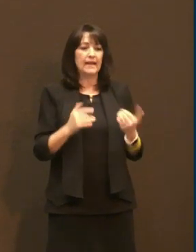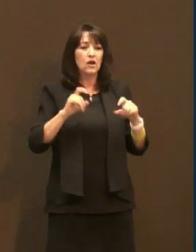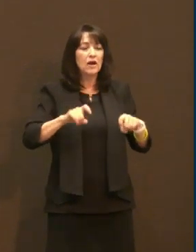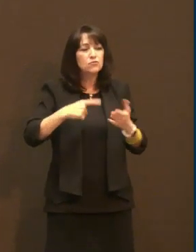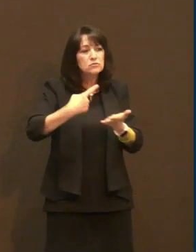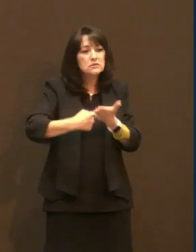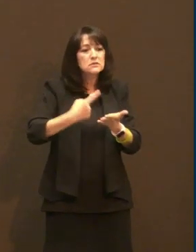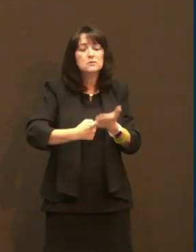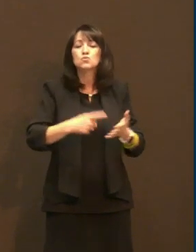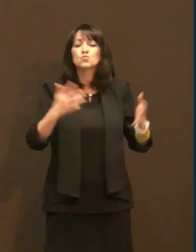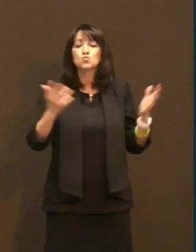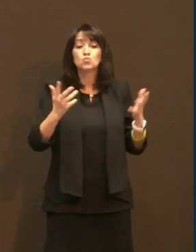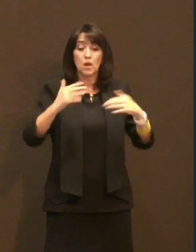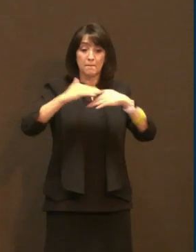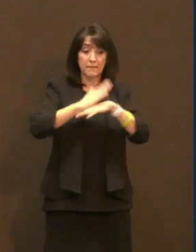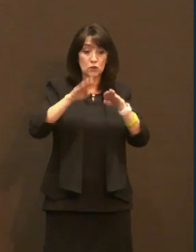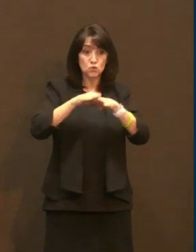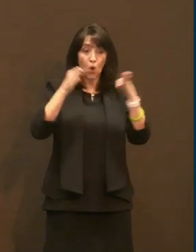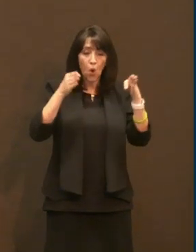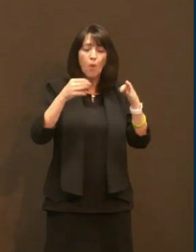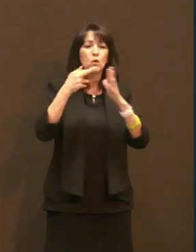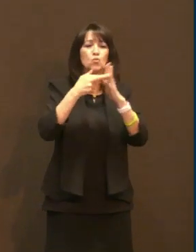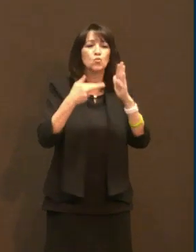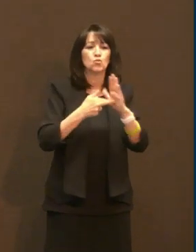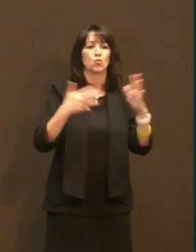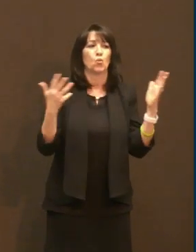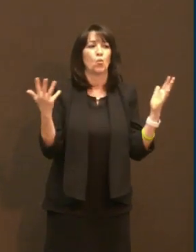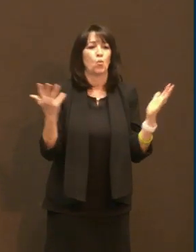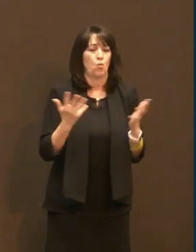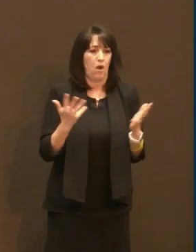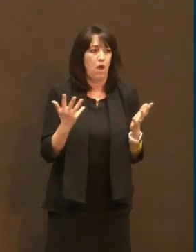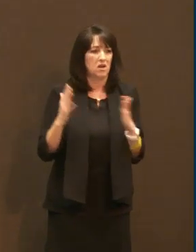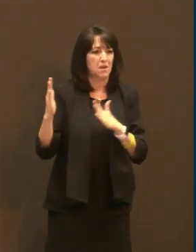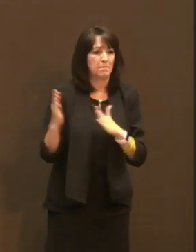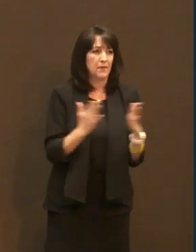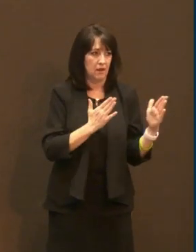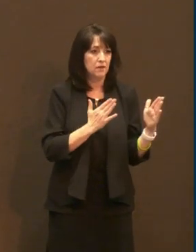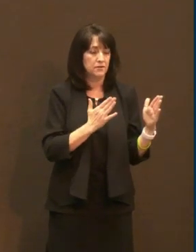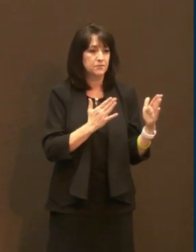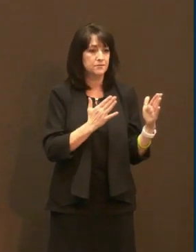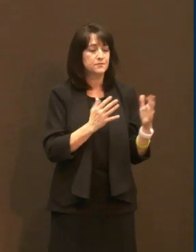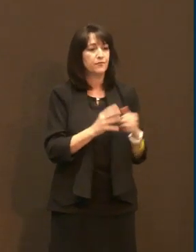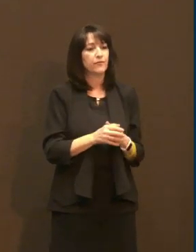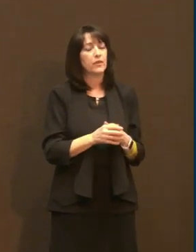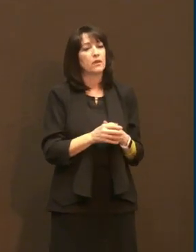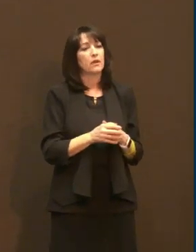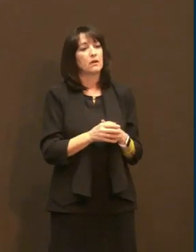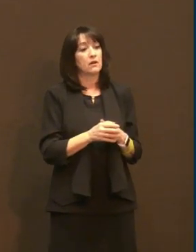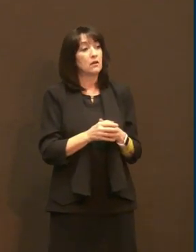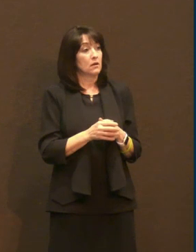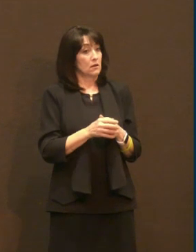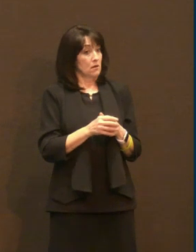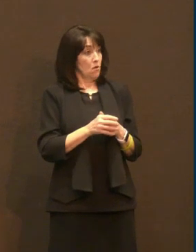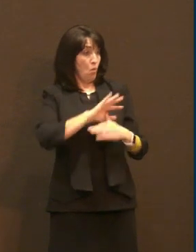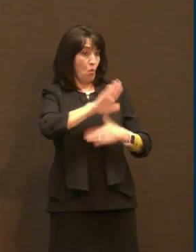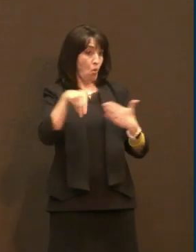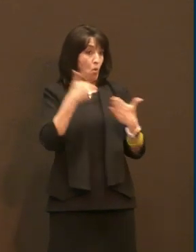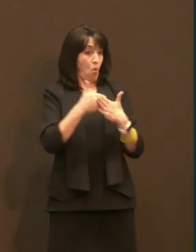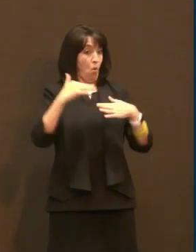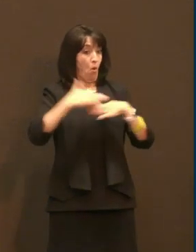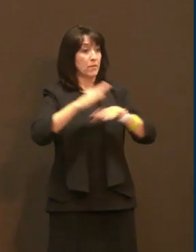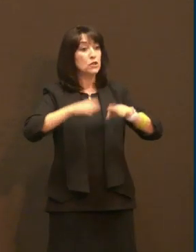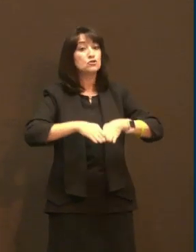with a consistent plan. In terms of opening the beach more broadly,